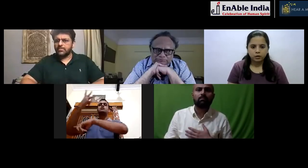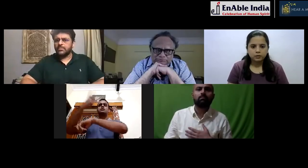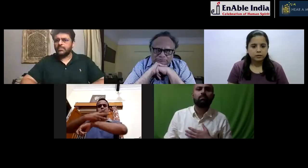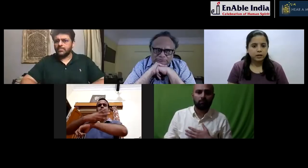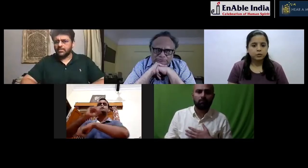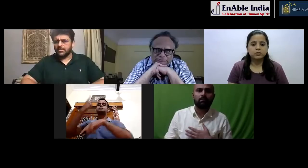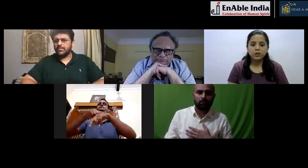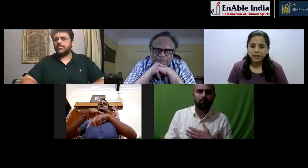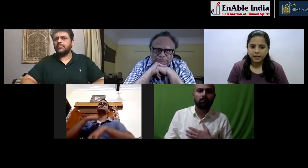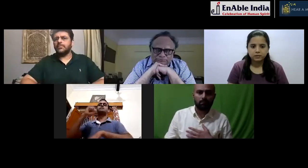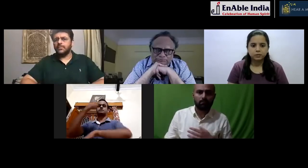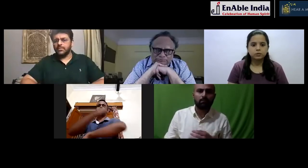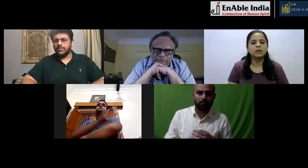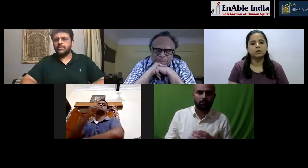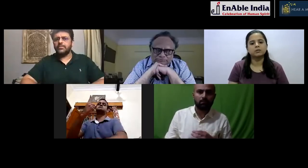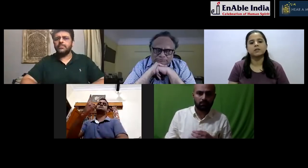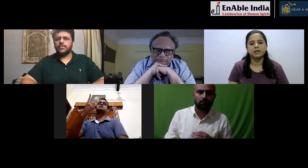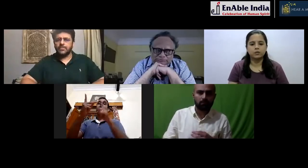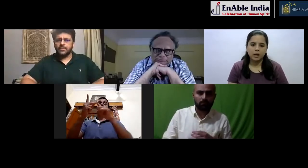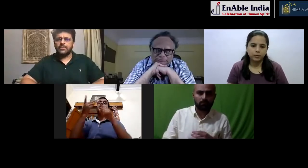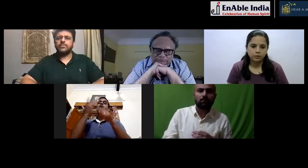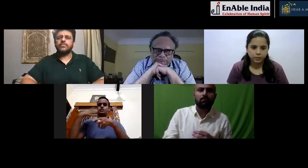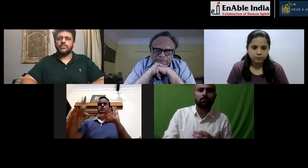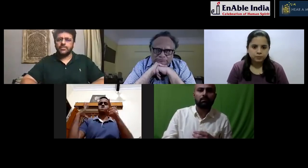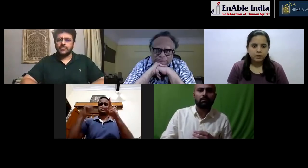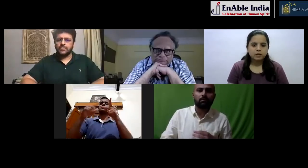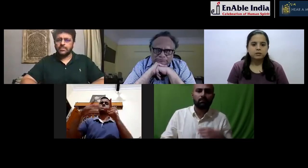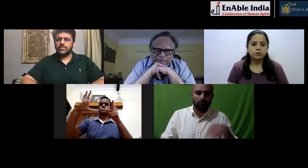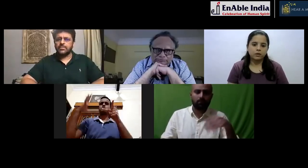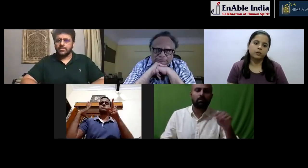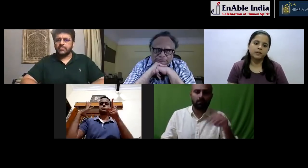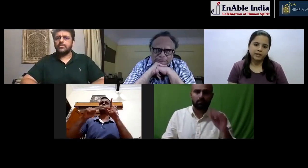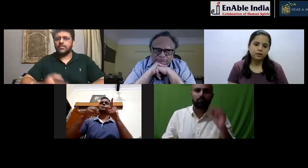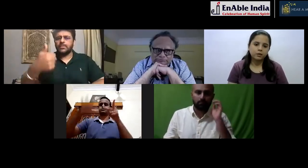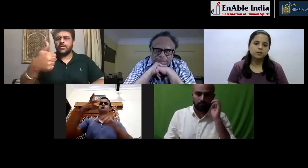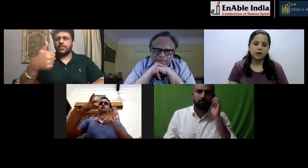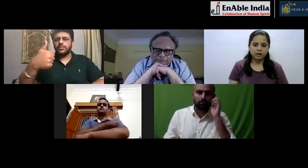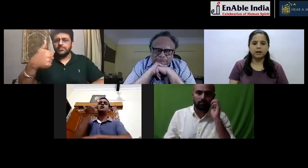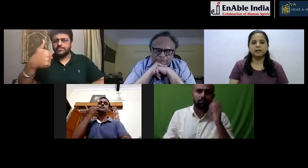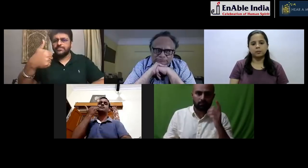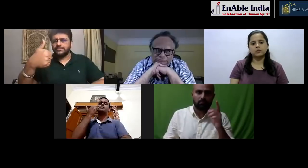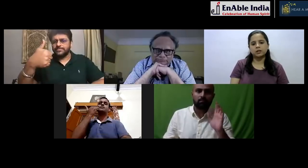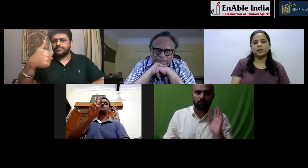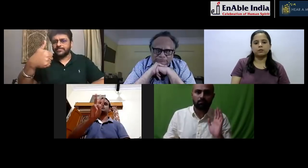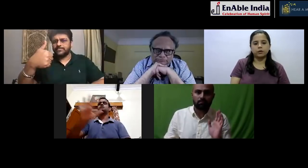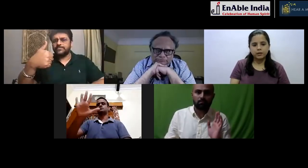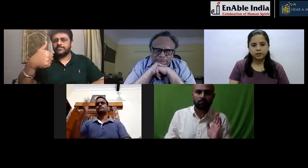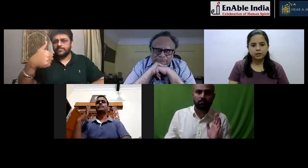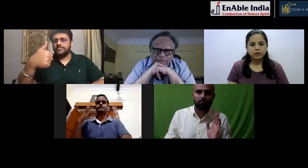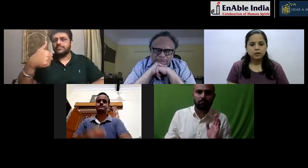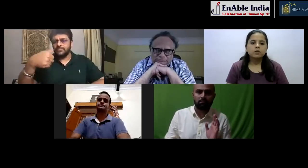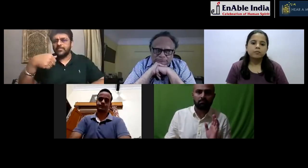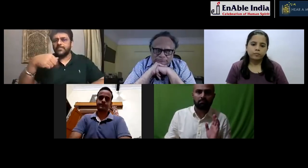at all. It was 3 days, so that was the first time it happened to me. So for the second dose, I'm still waiting for